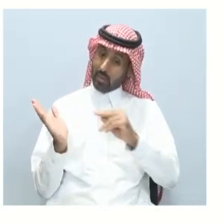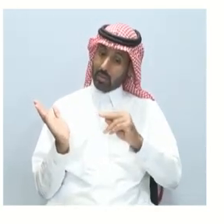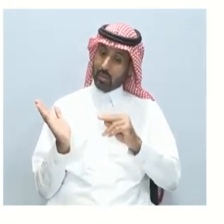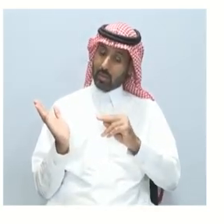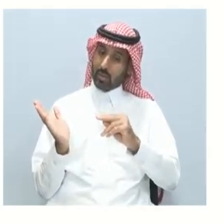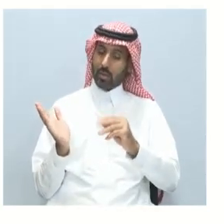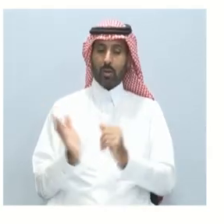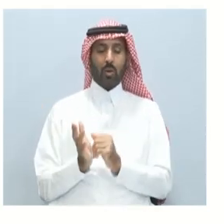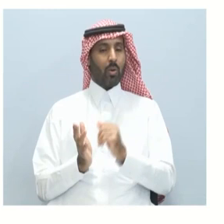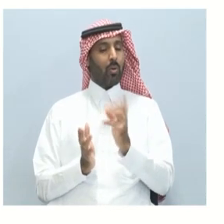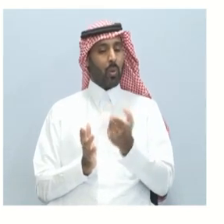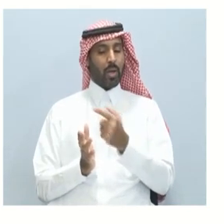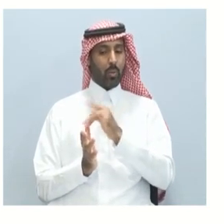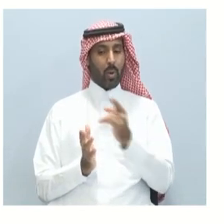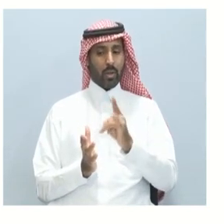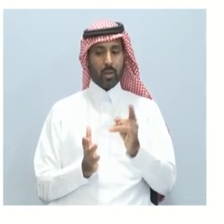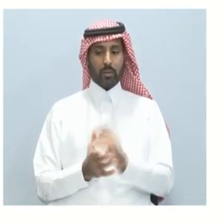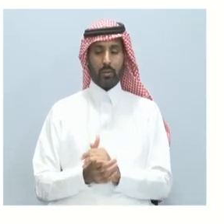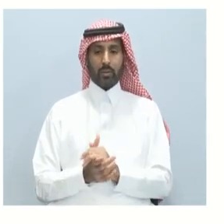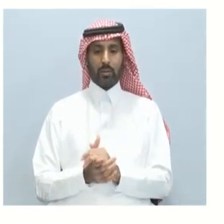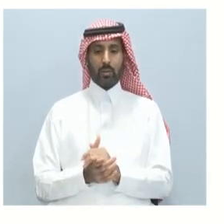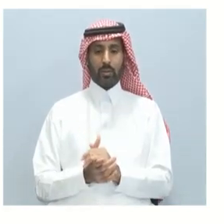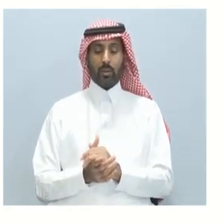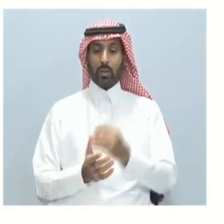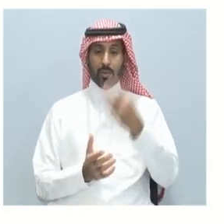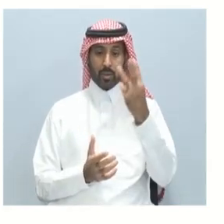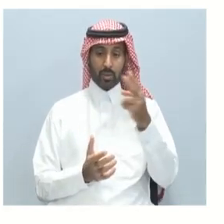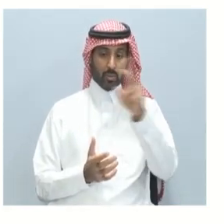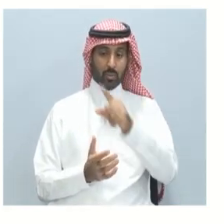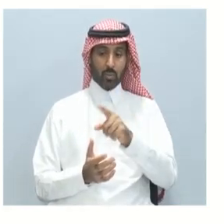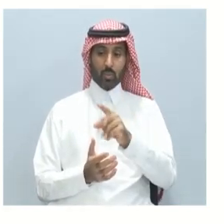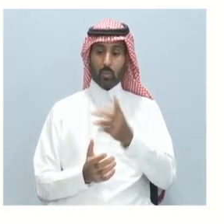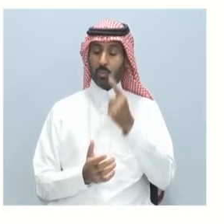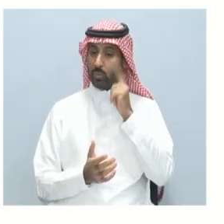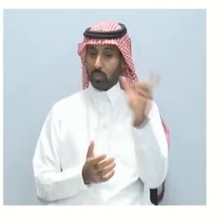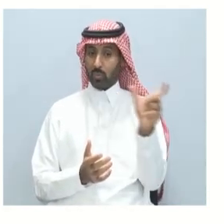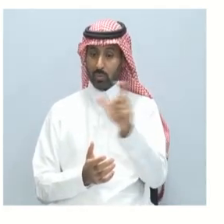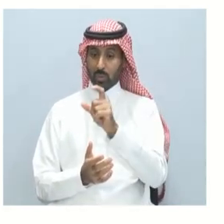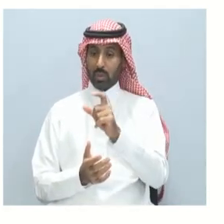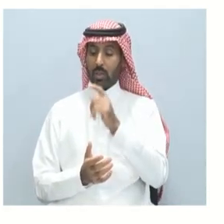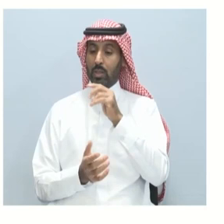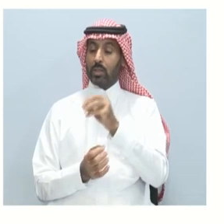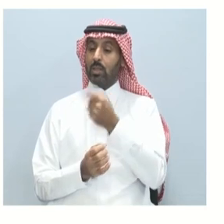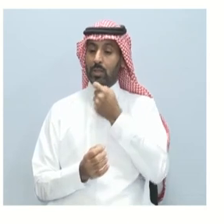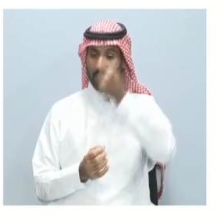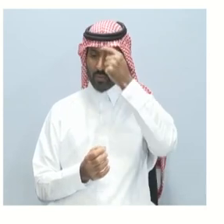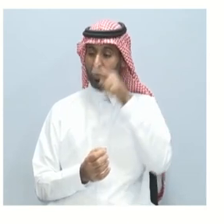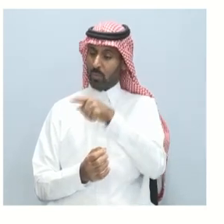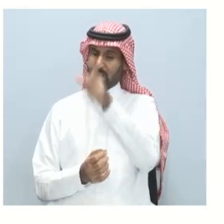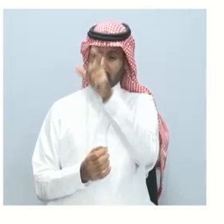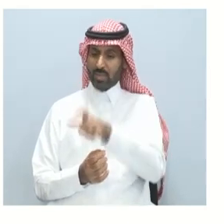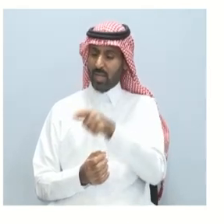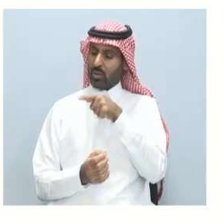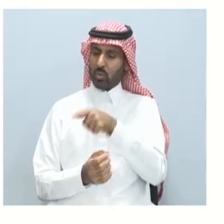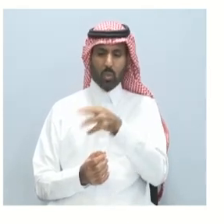We have also, why or why not? We have the third question, what words or phrases describe the qualities of each person? Can you